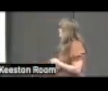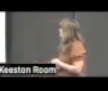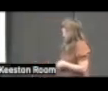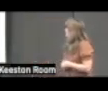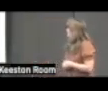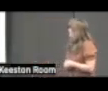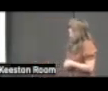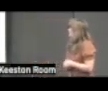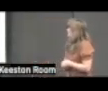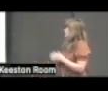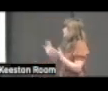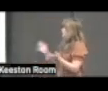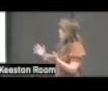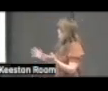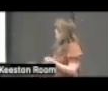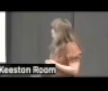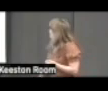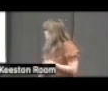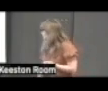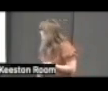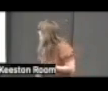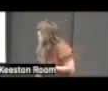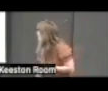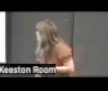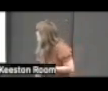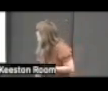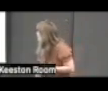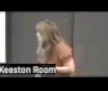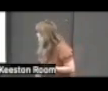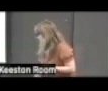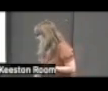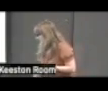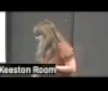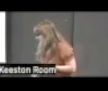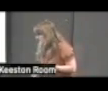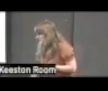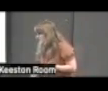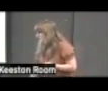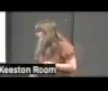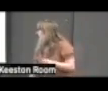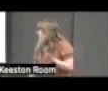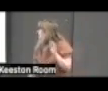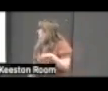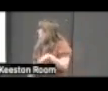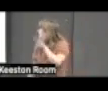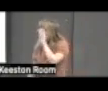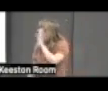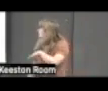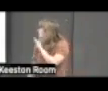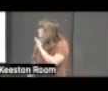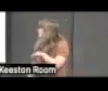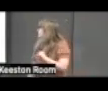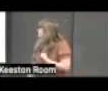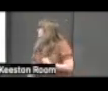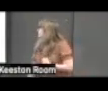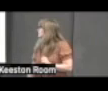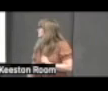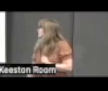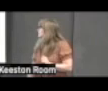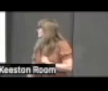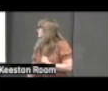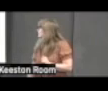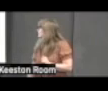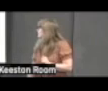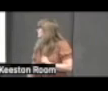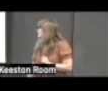indeed, again, this may be new to you or not, but we have had a couple of main extinctions